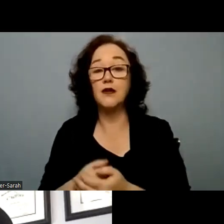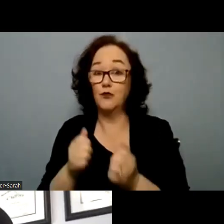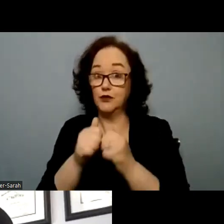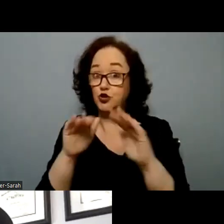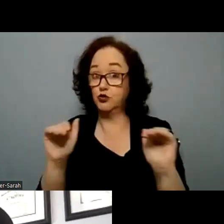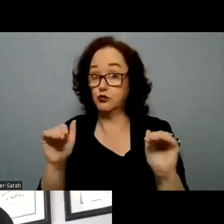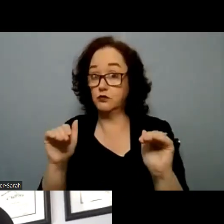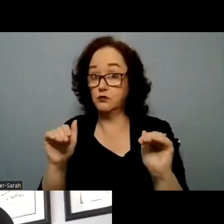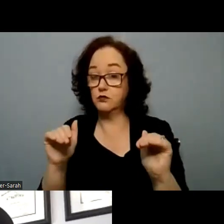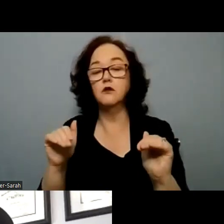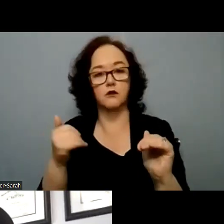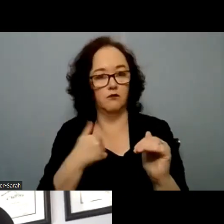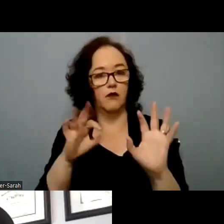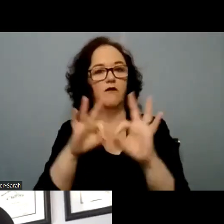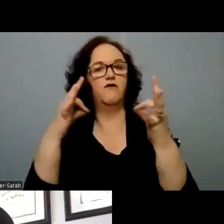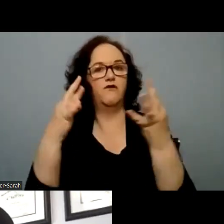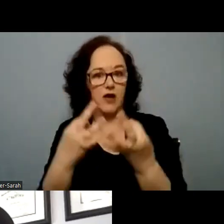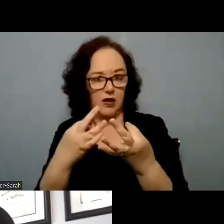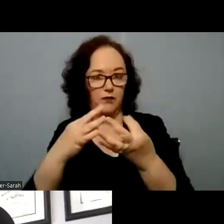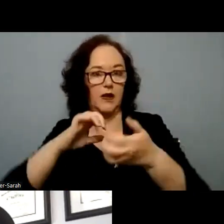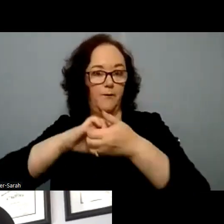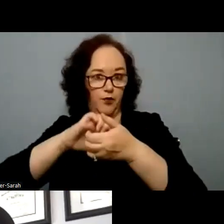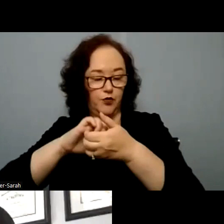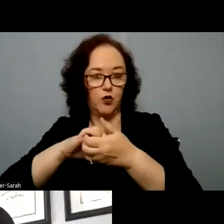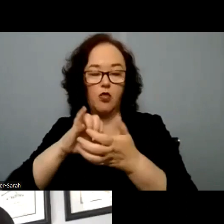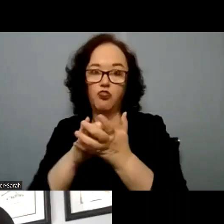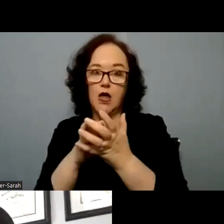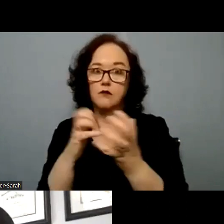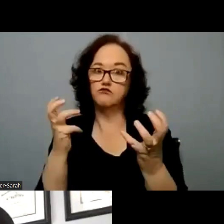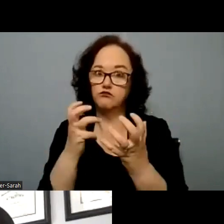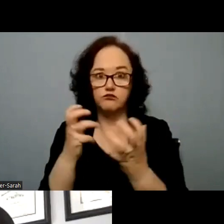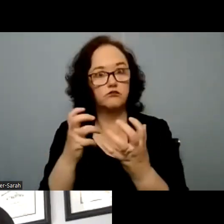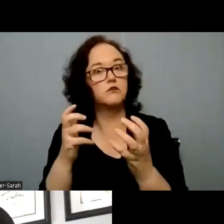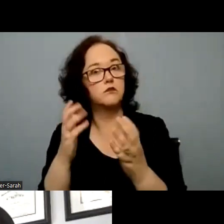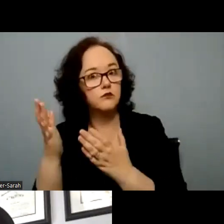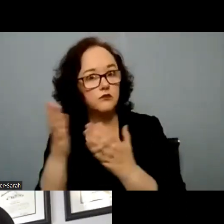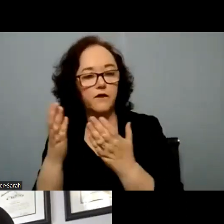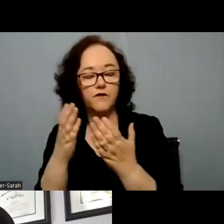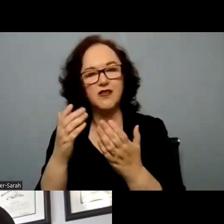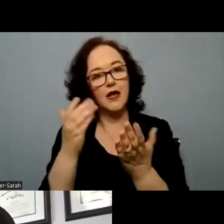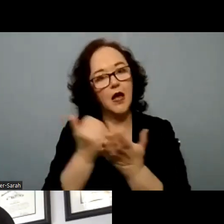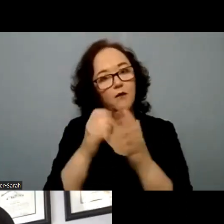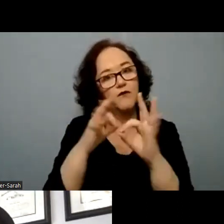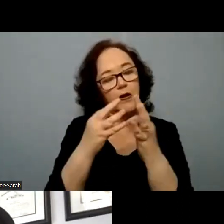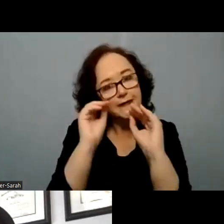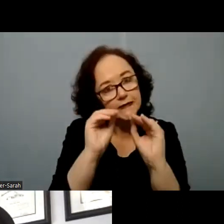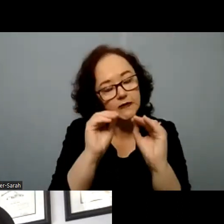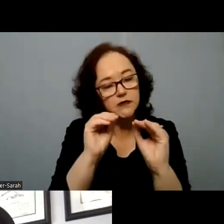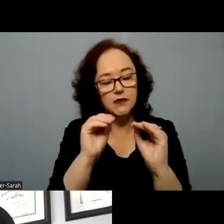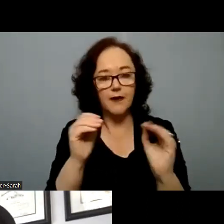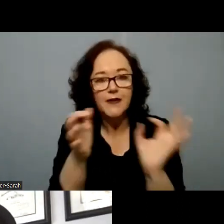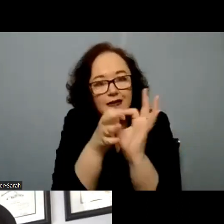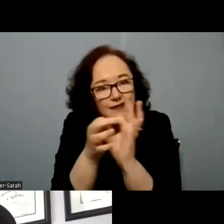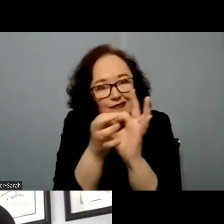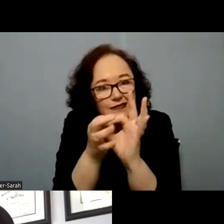family partners. This is a tremendous service that educates a family, connects the family, is really one of our